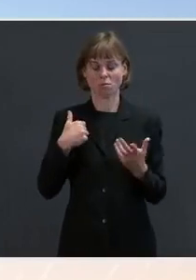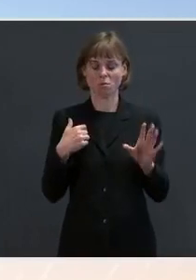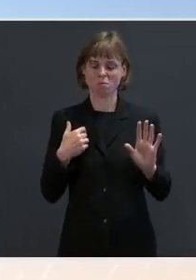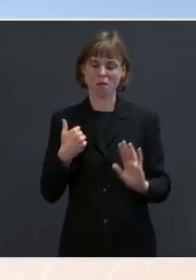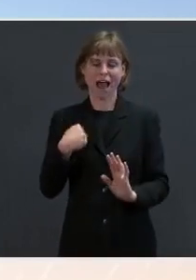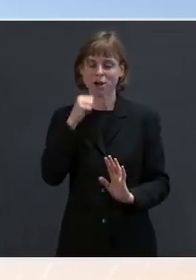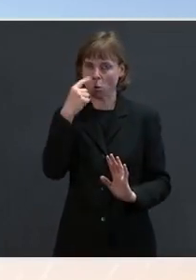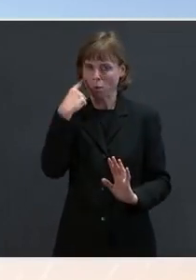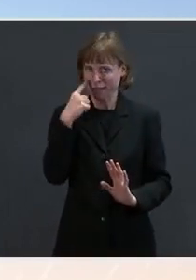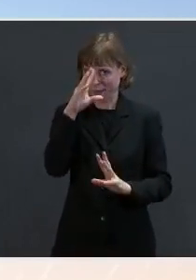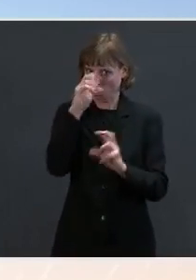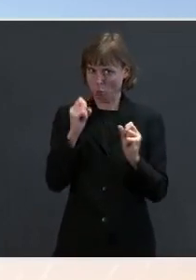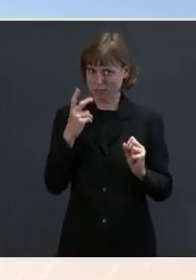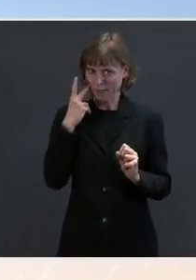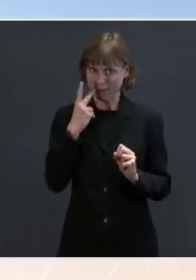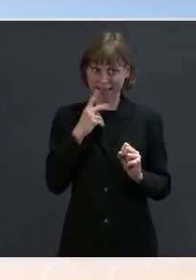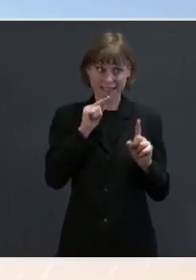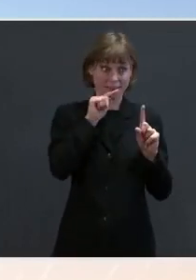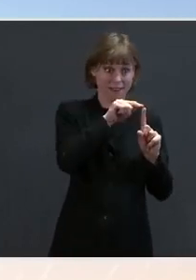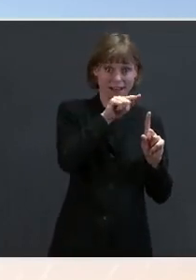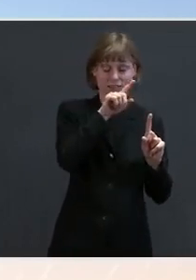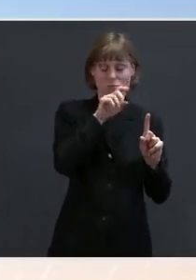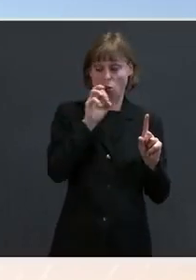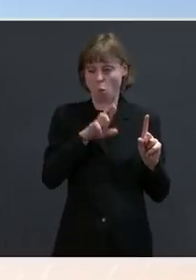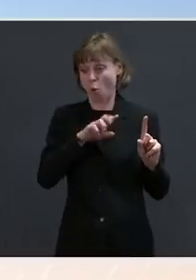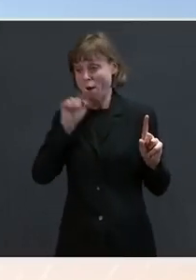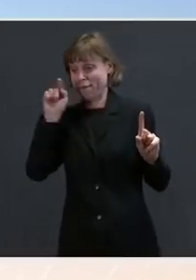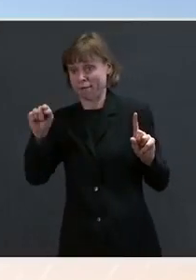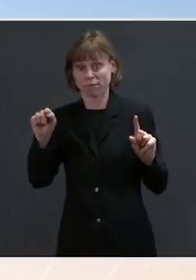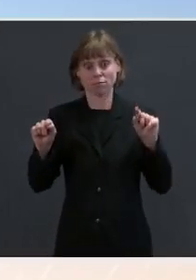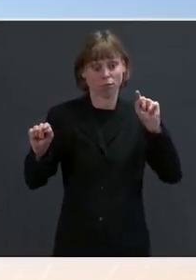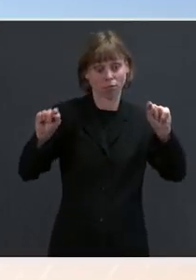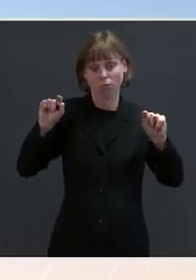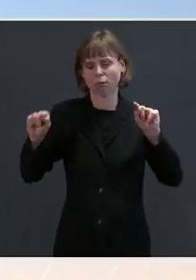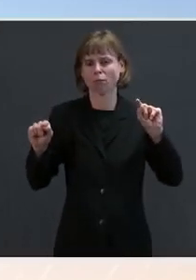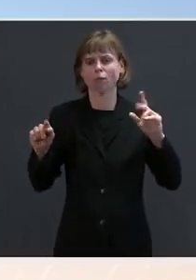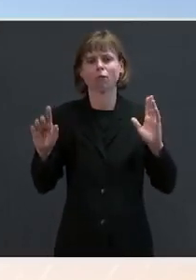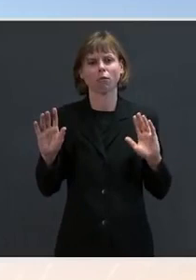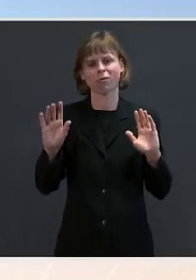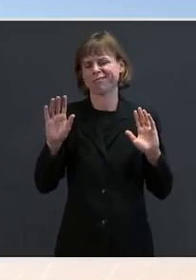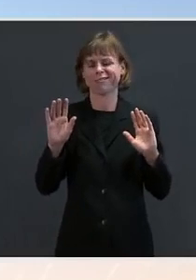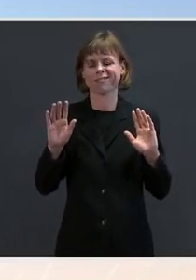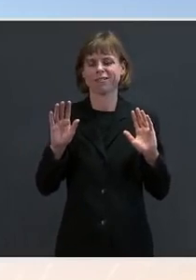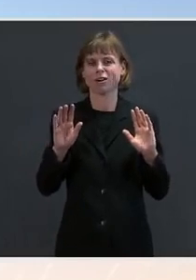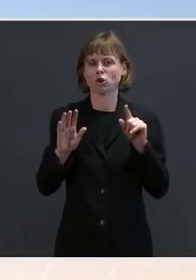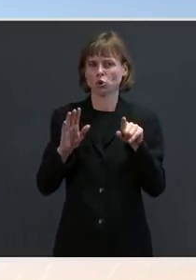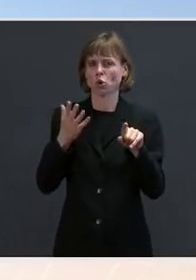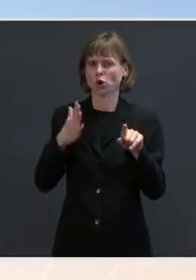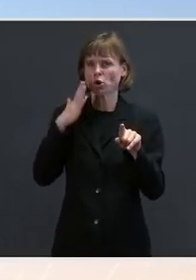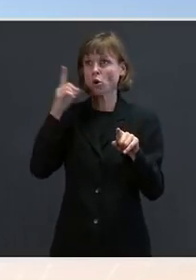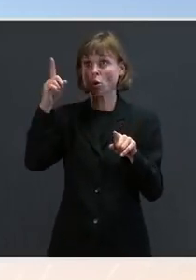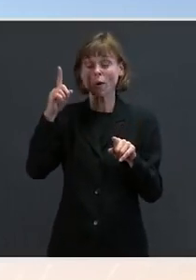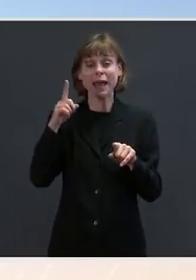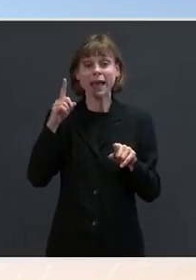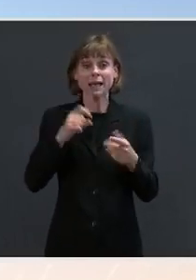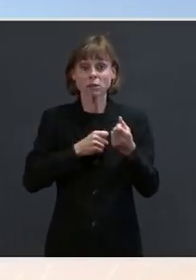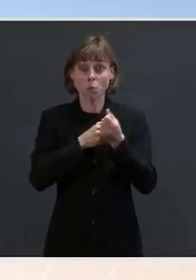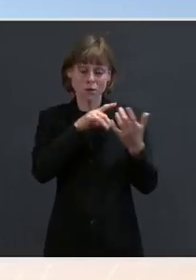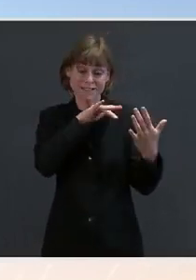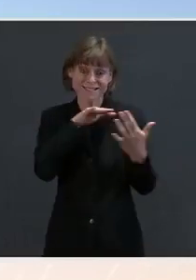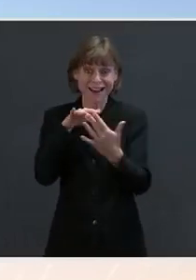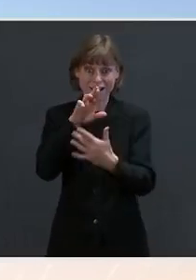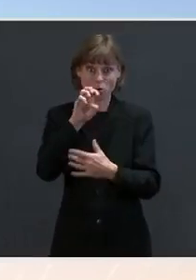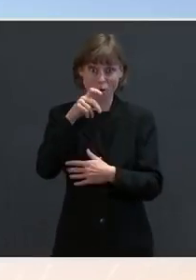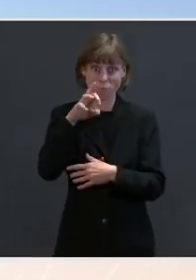either or. He supports, as I think you know, April, but others may not be as familiar with, a study of reparations and studying the